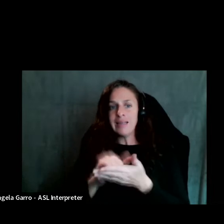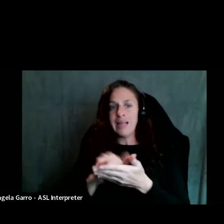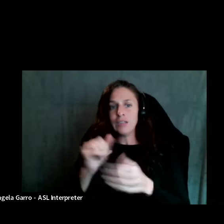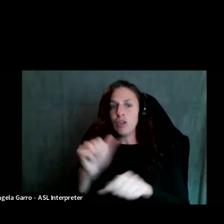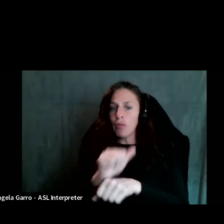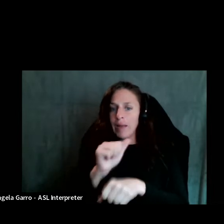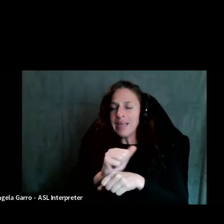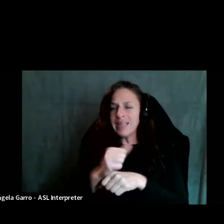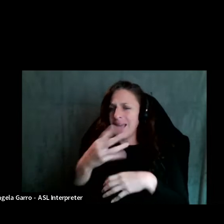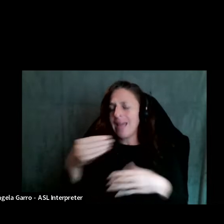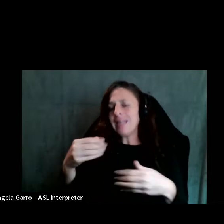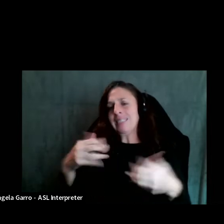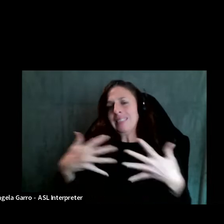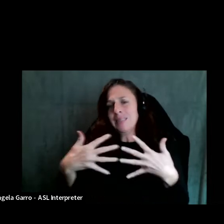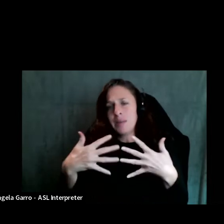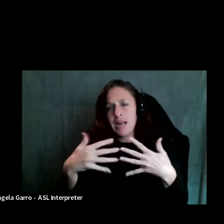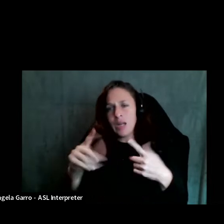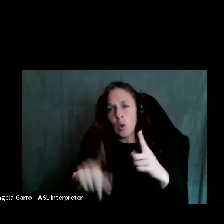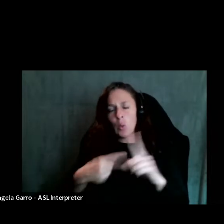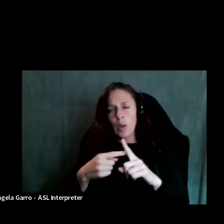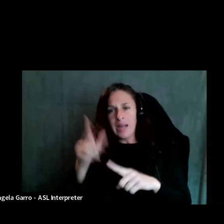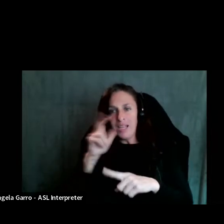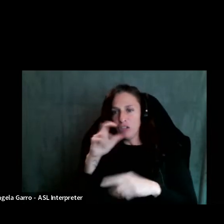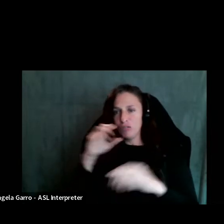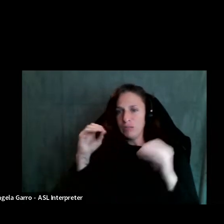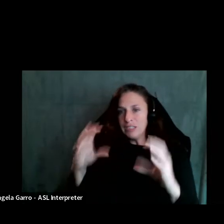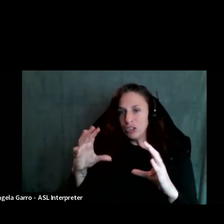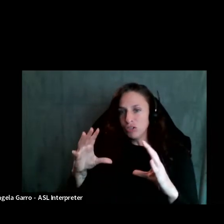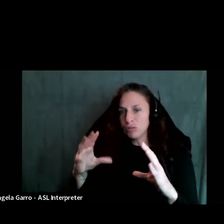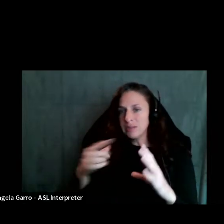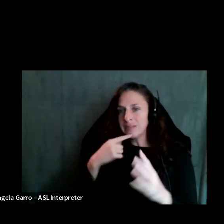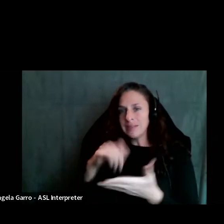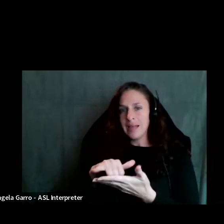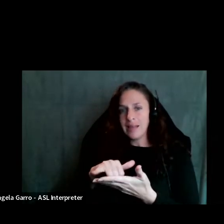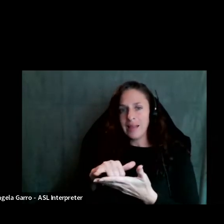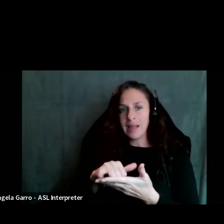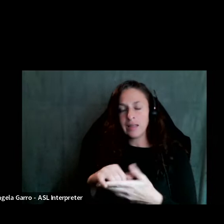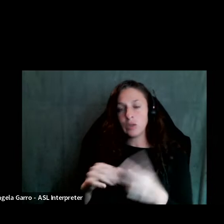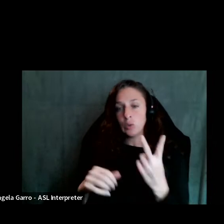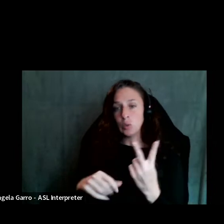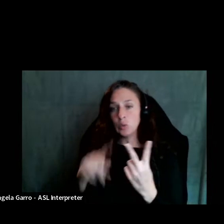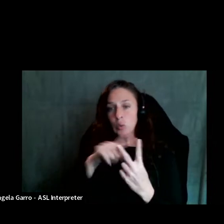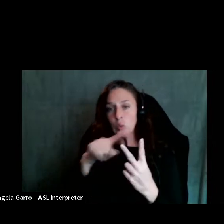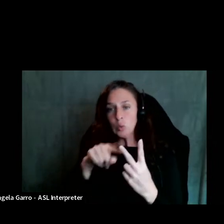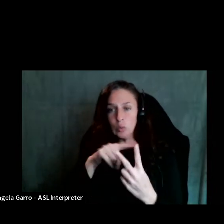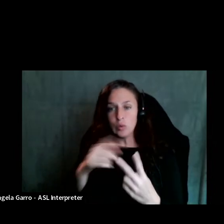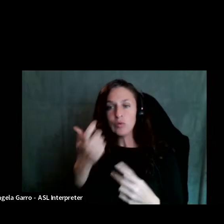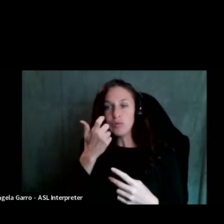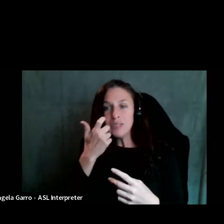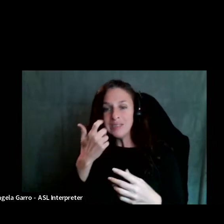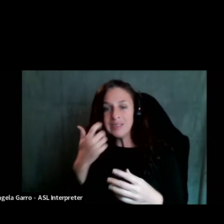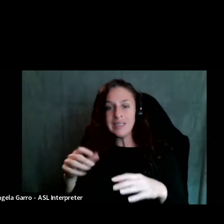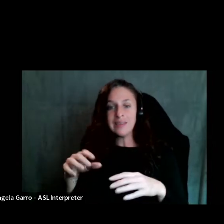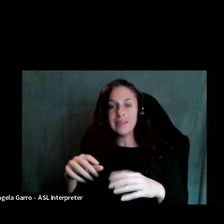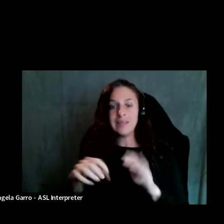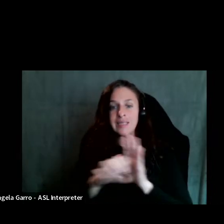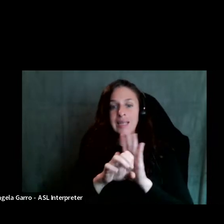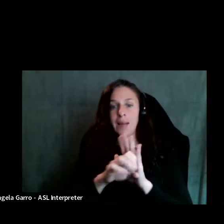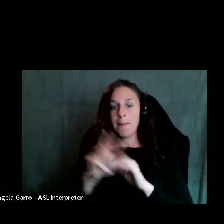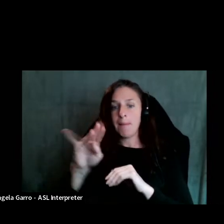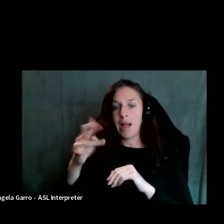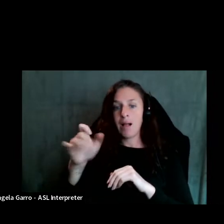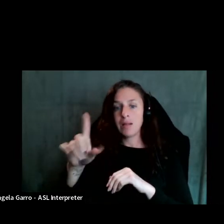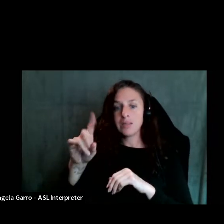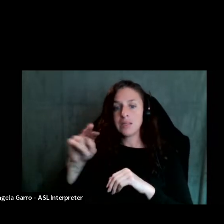and intimidating when they hear it coming from teachers. There are 2 recent examples where Michael Dunn, a Burlingame High School